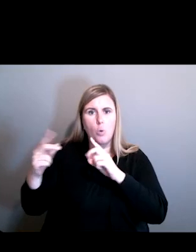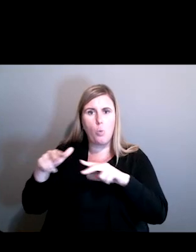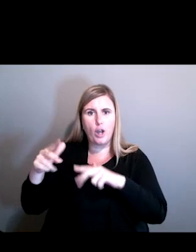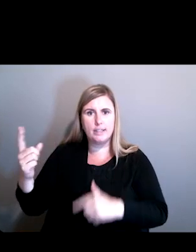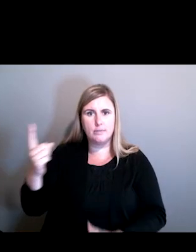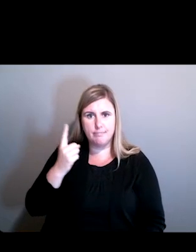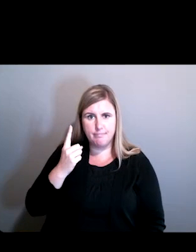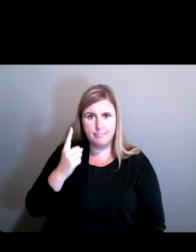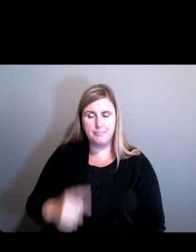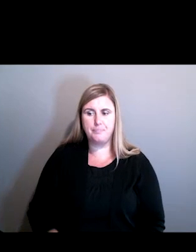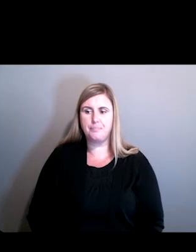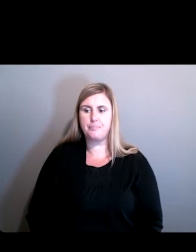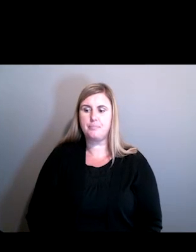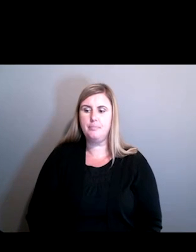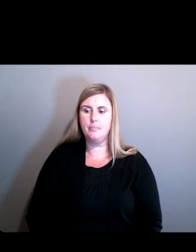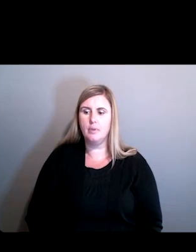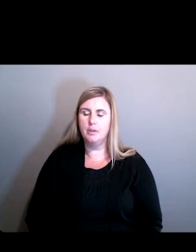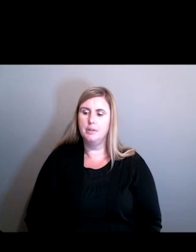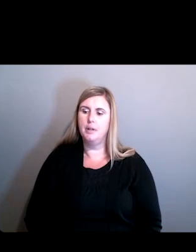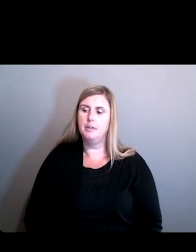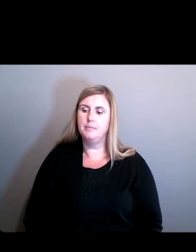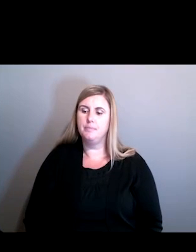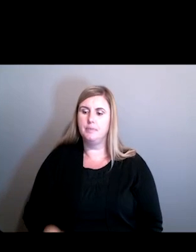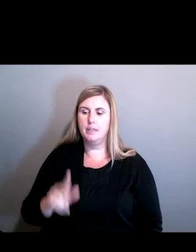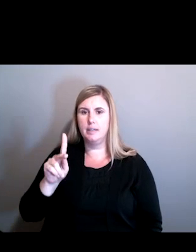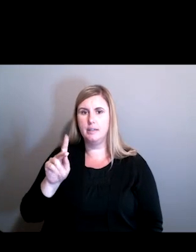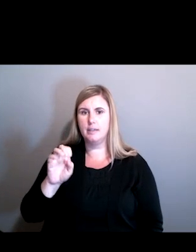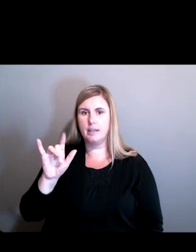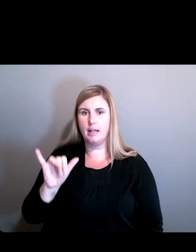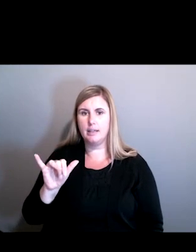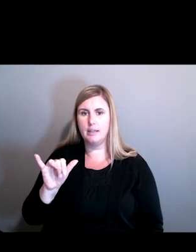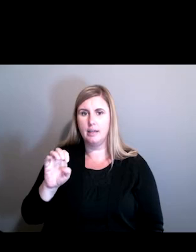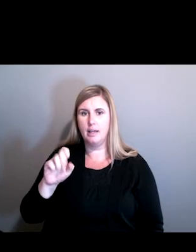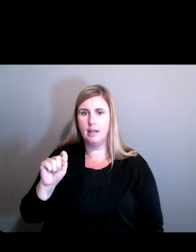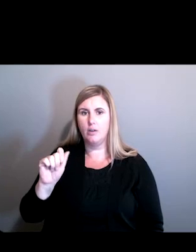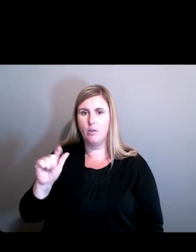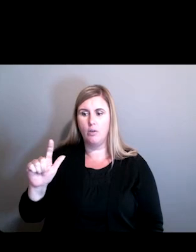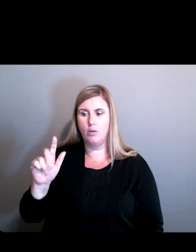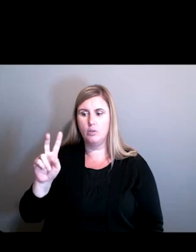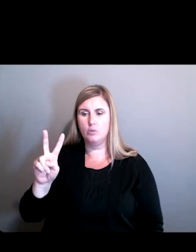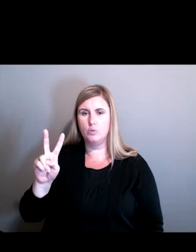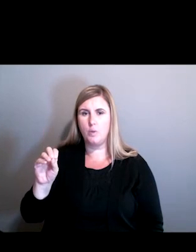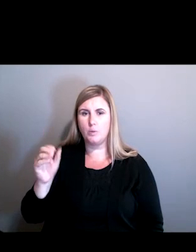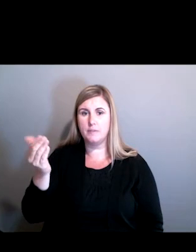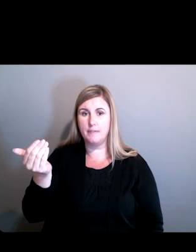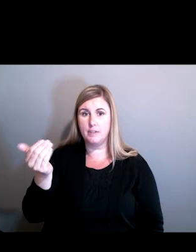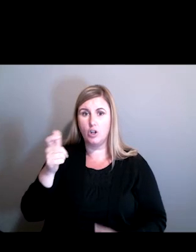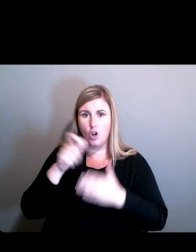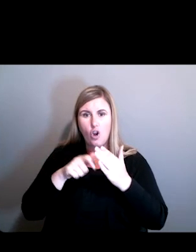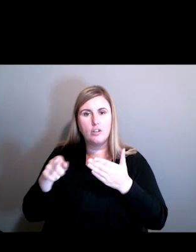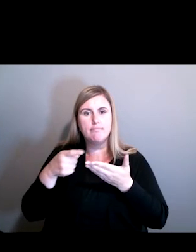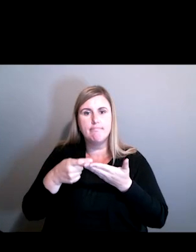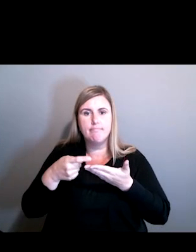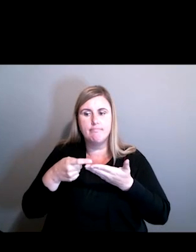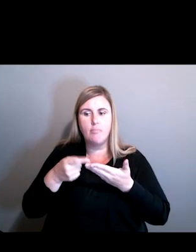us. And in Kelly et al.'s 2015 article, they talk